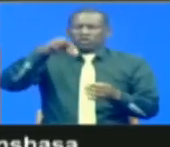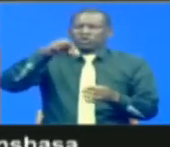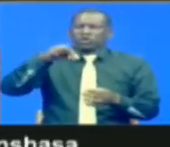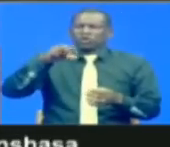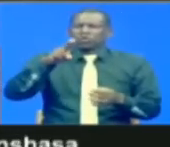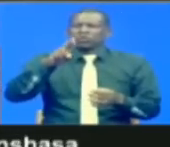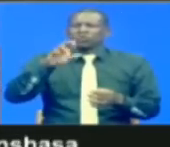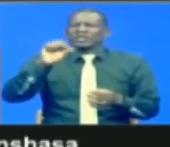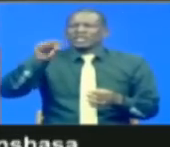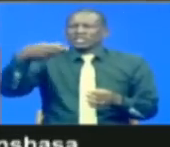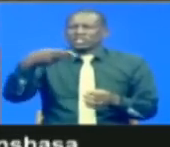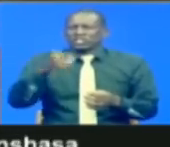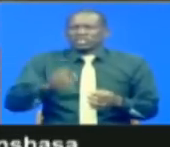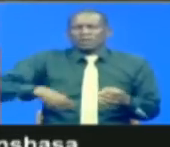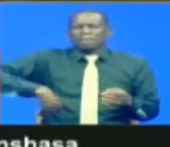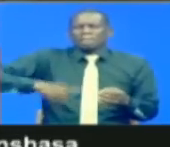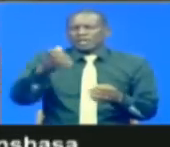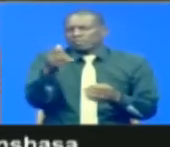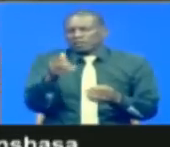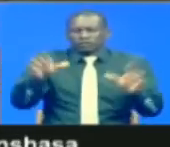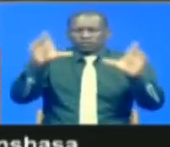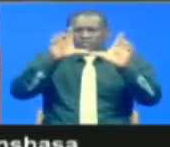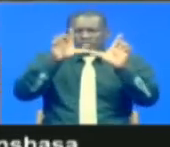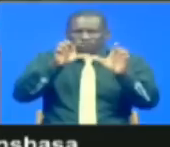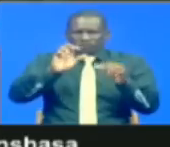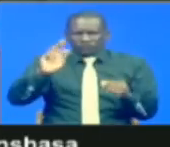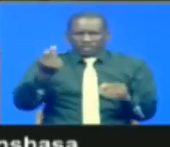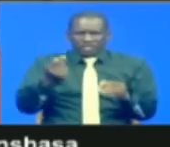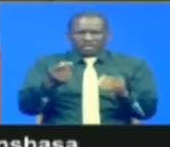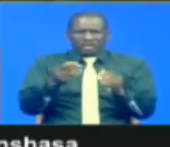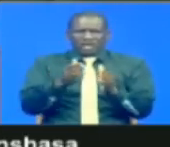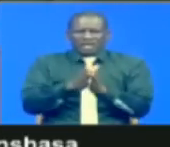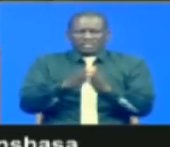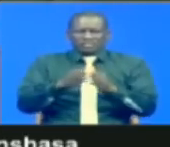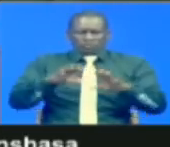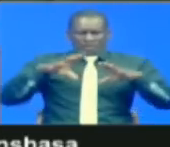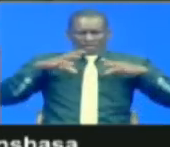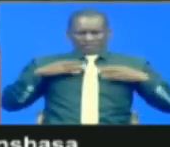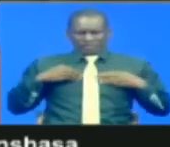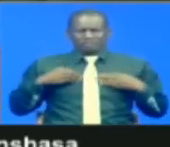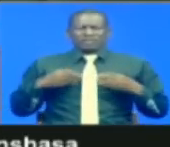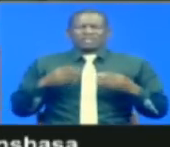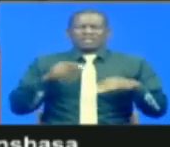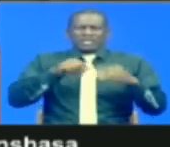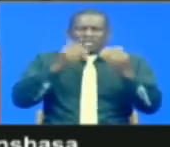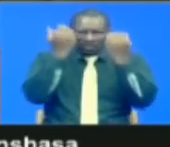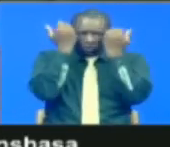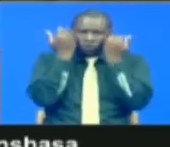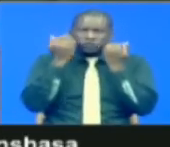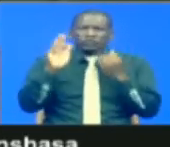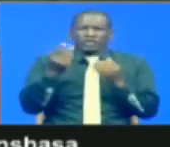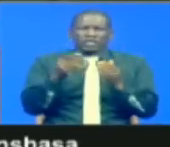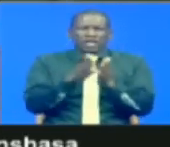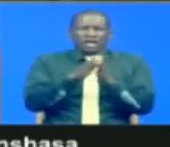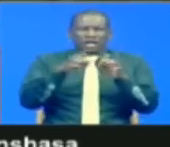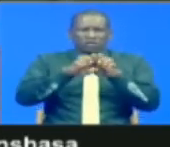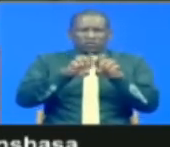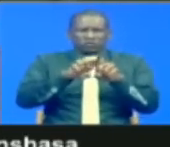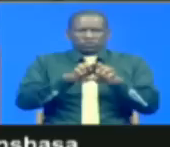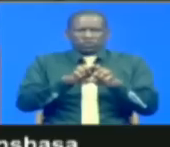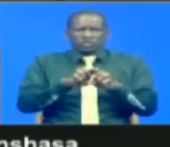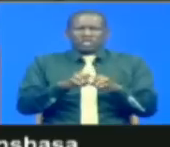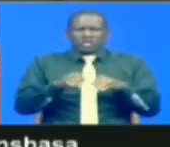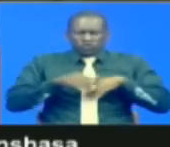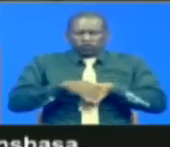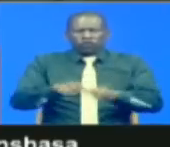shillings 400 on 5th of December 2018, submission fee, he meets and the further condition imposed by Section